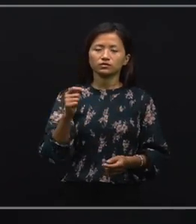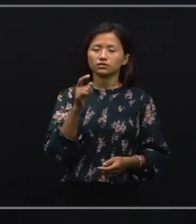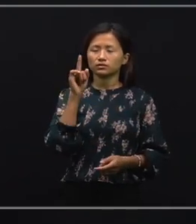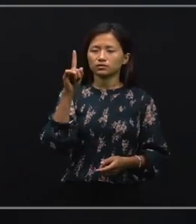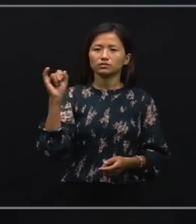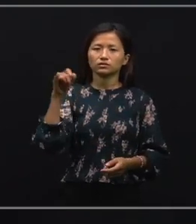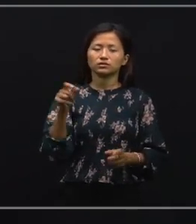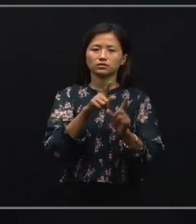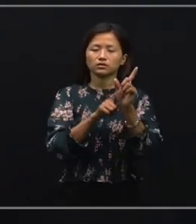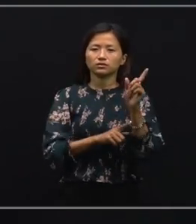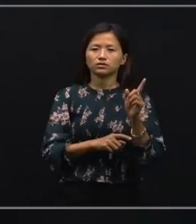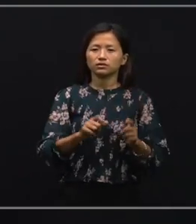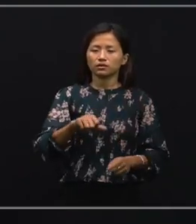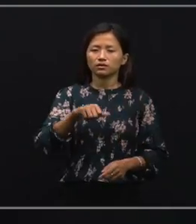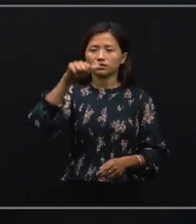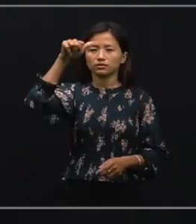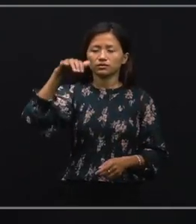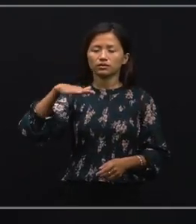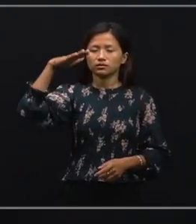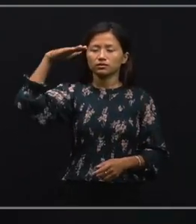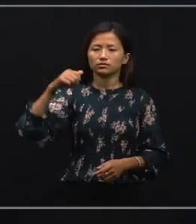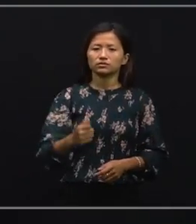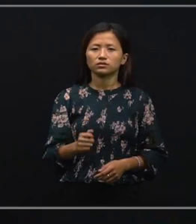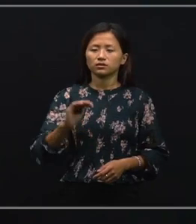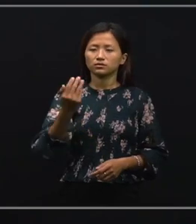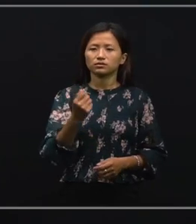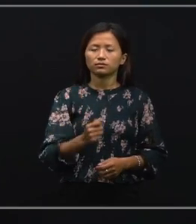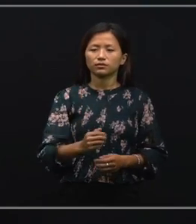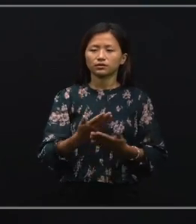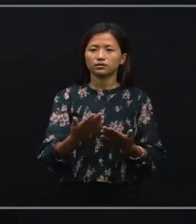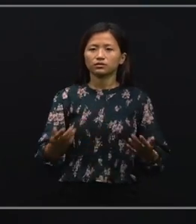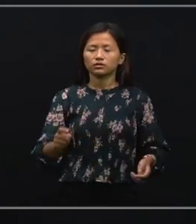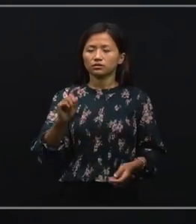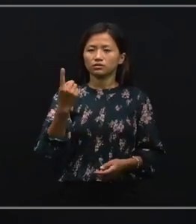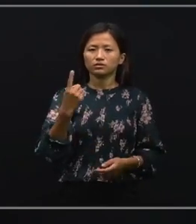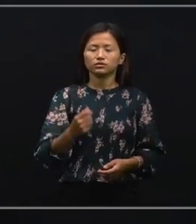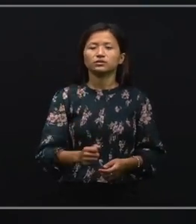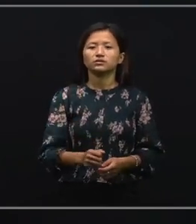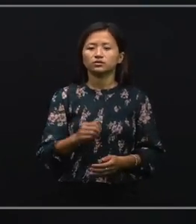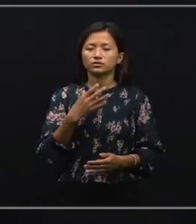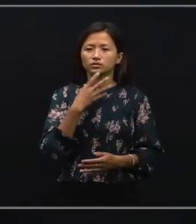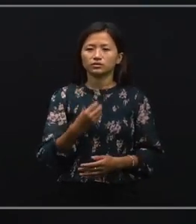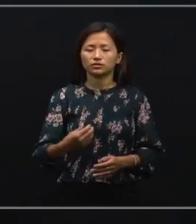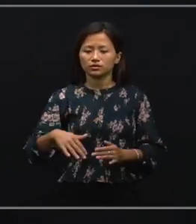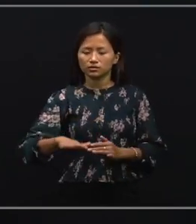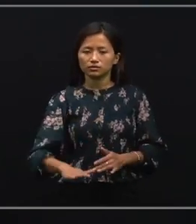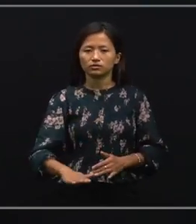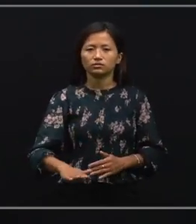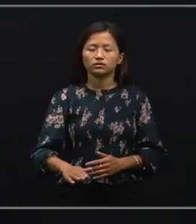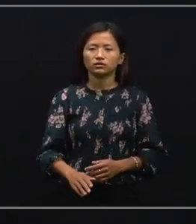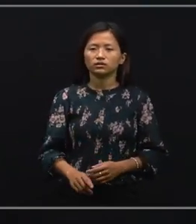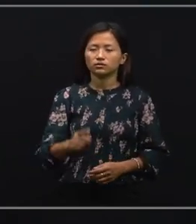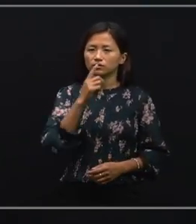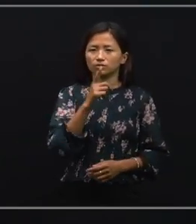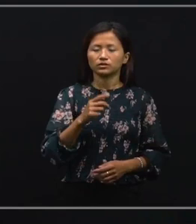16 years, you are still elder to somebody. The words that you say to one of your younger ones or one of your juniors, you may